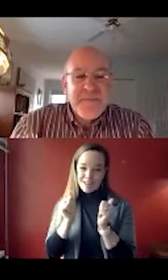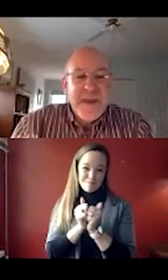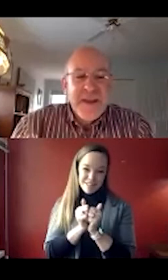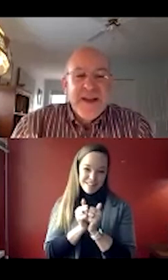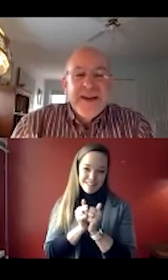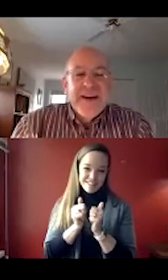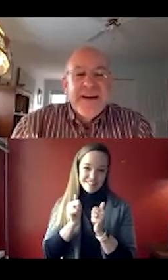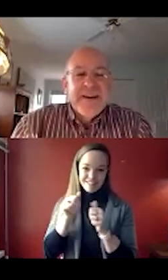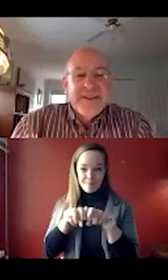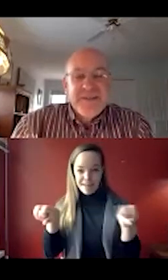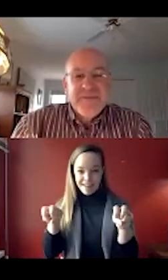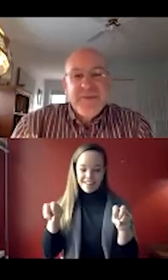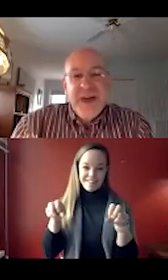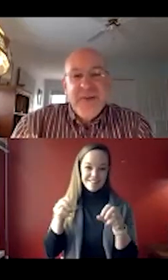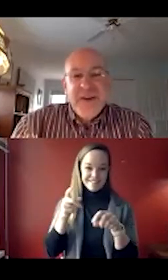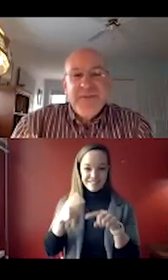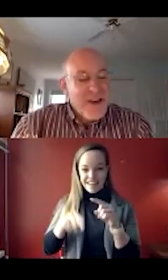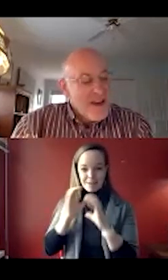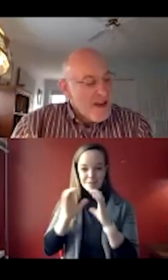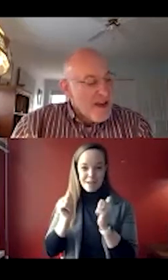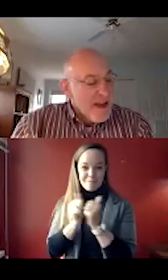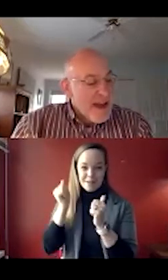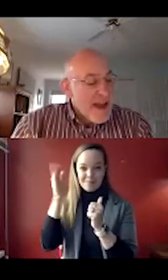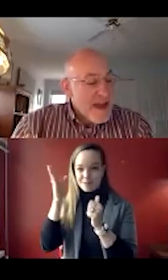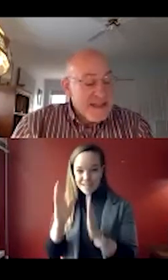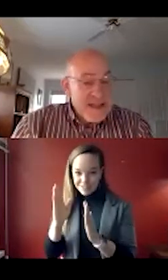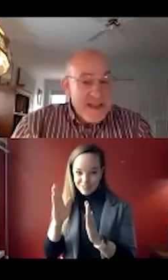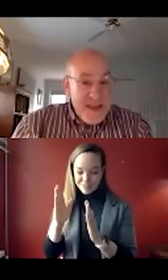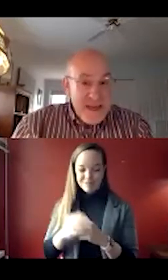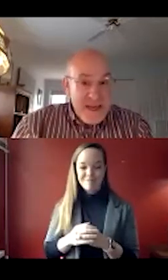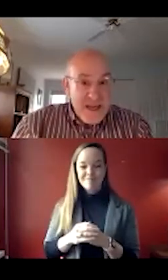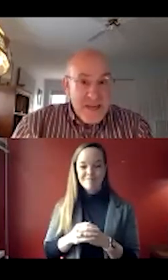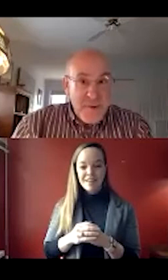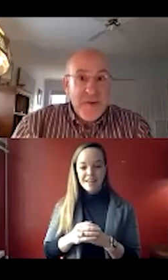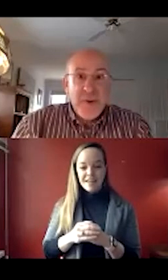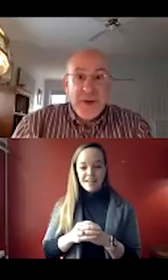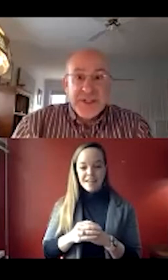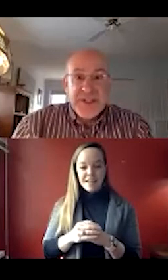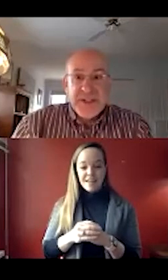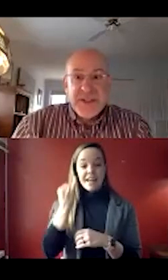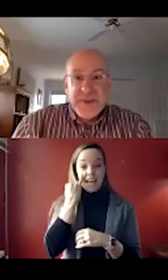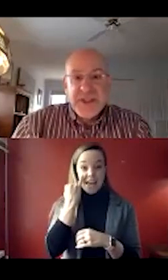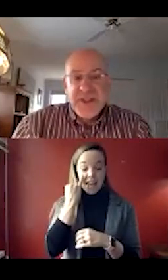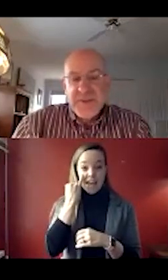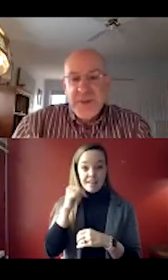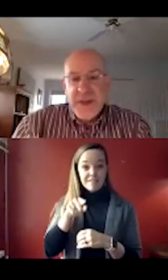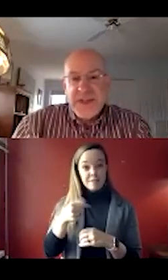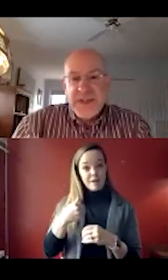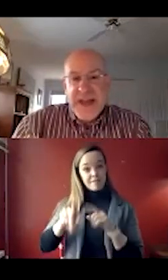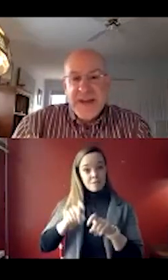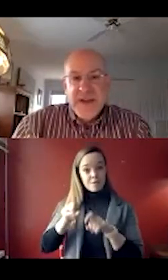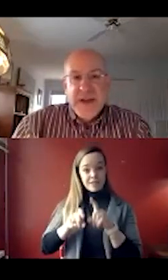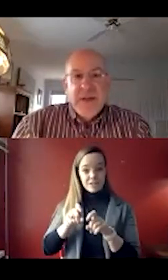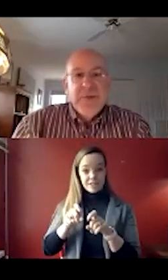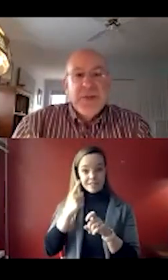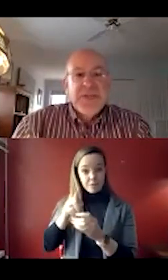presenter, at least that way. And then if you have questions, especially to be asked at the